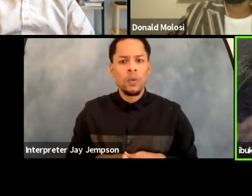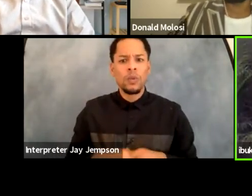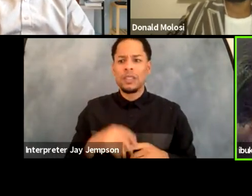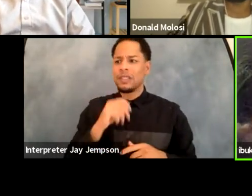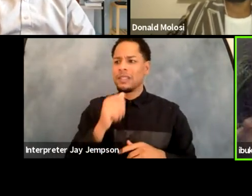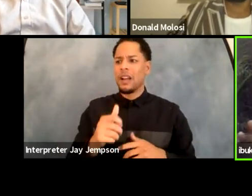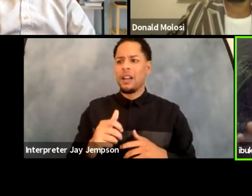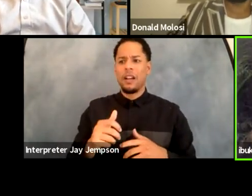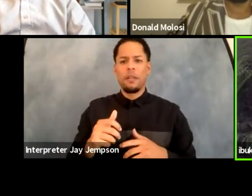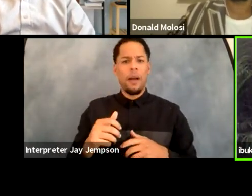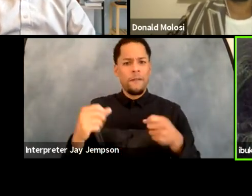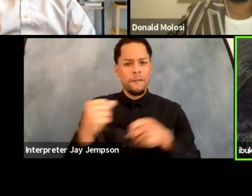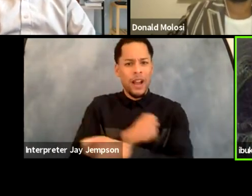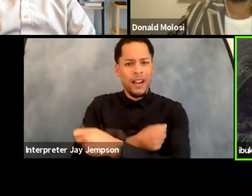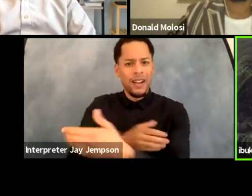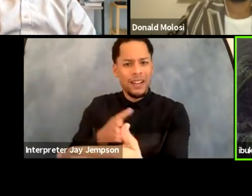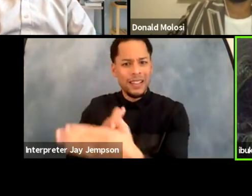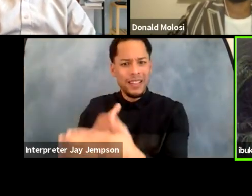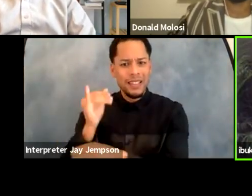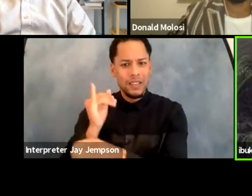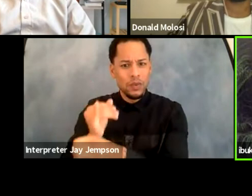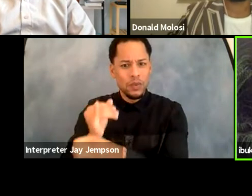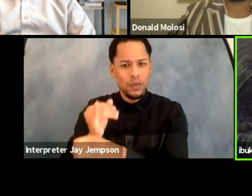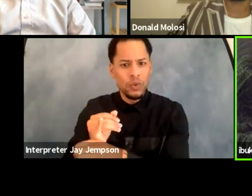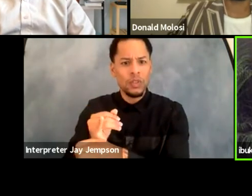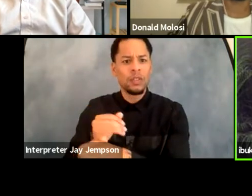train dramaturgs, you know,